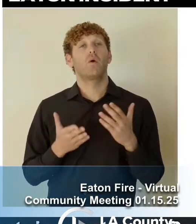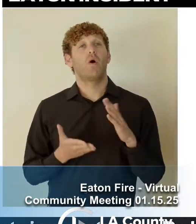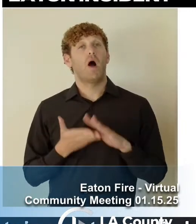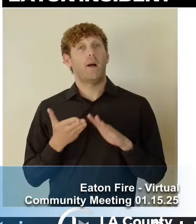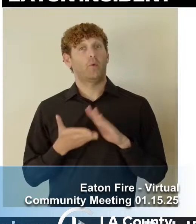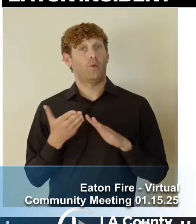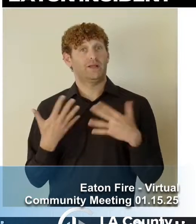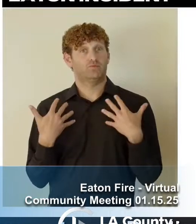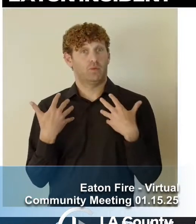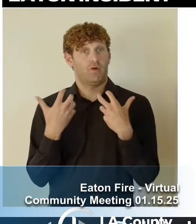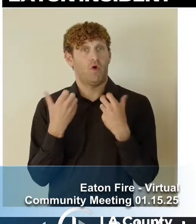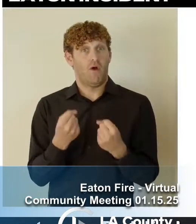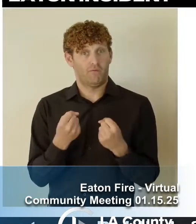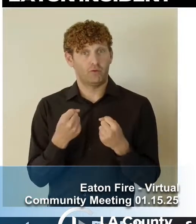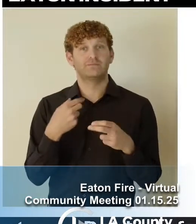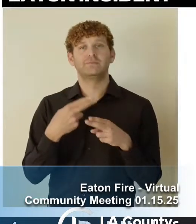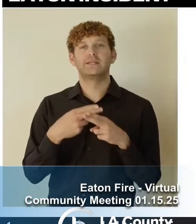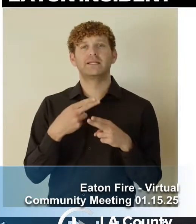Chief Jed Gaines.